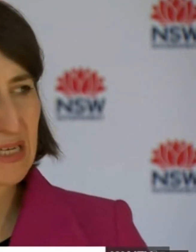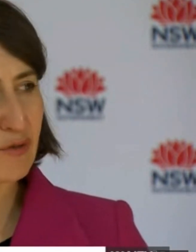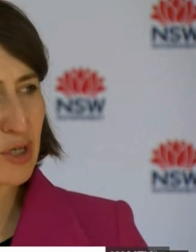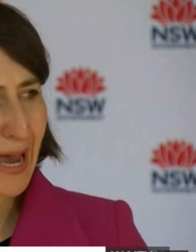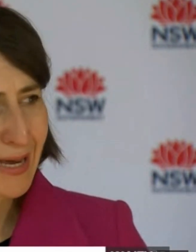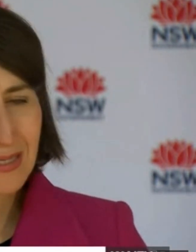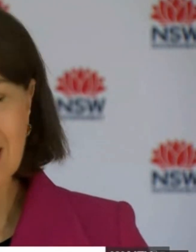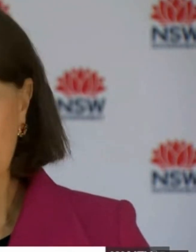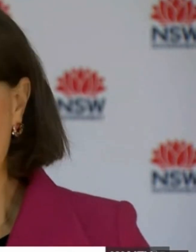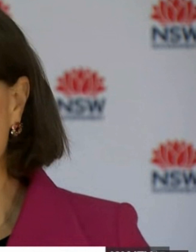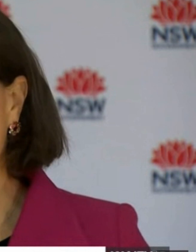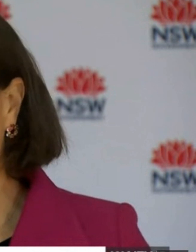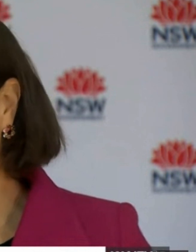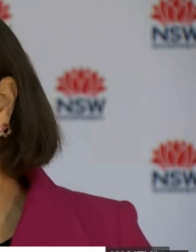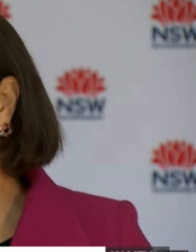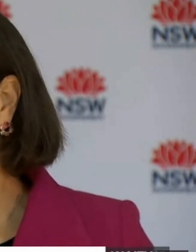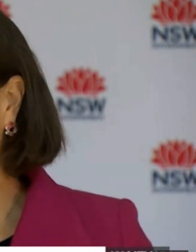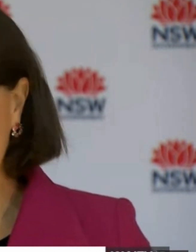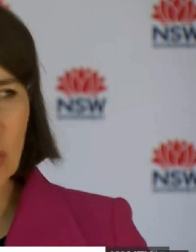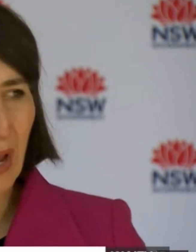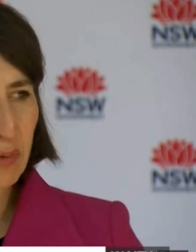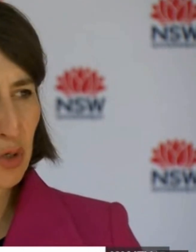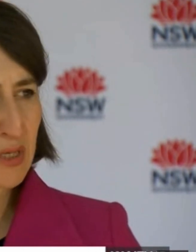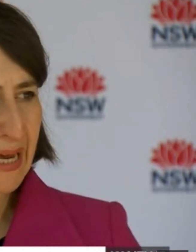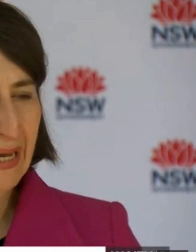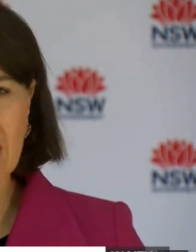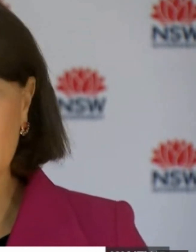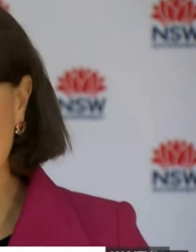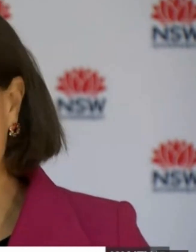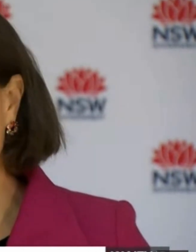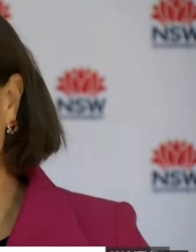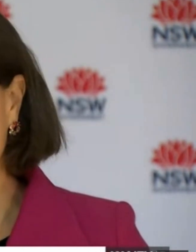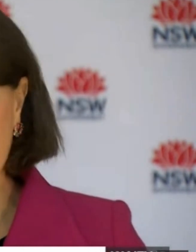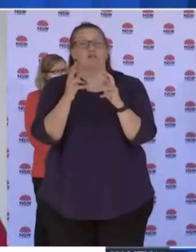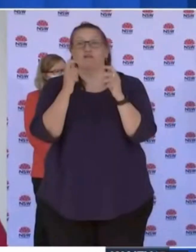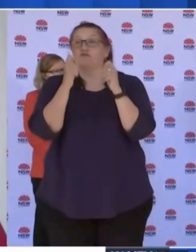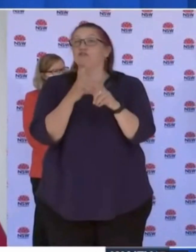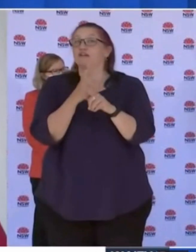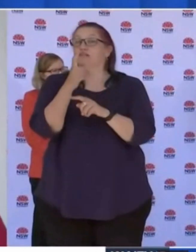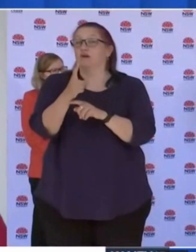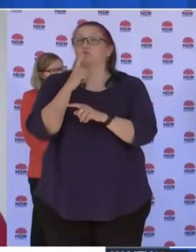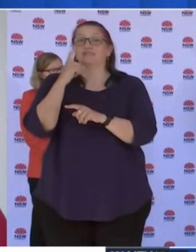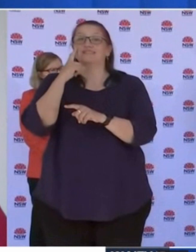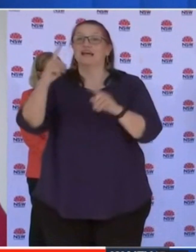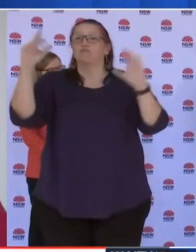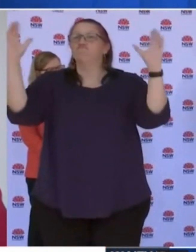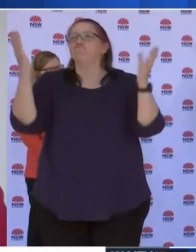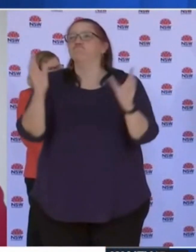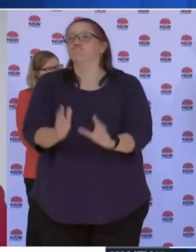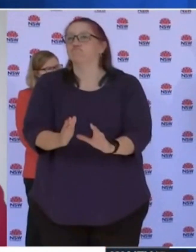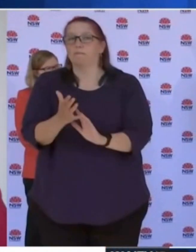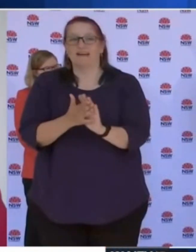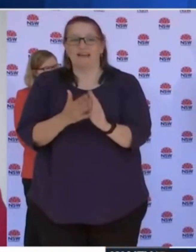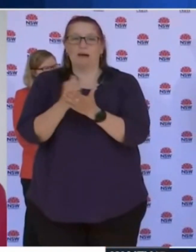over the next few days, and then hopefully early next week we should see the impacts of the lockdown really turning and